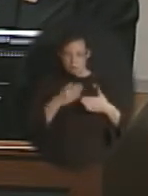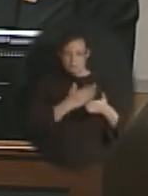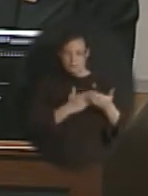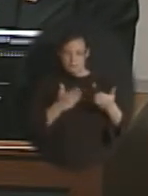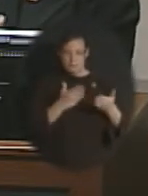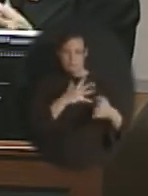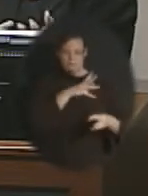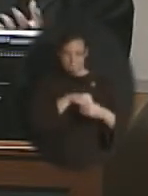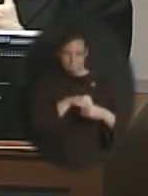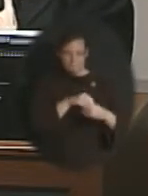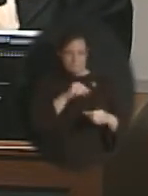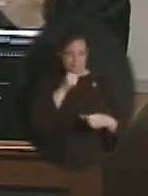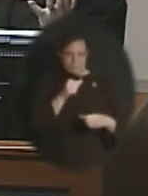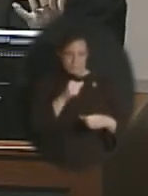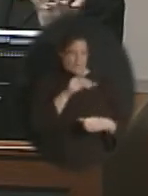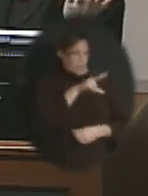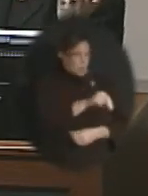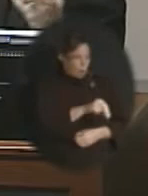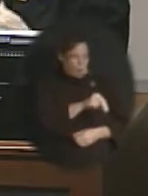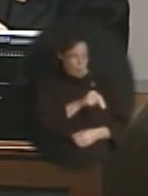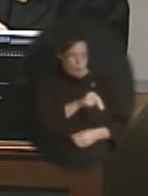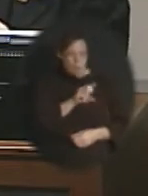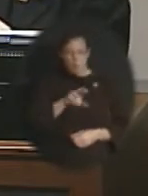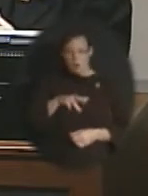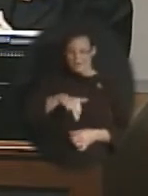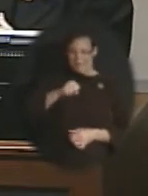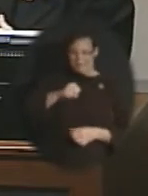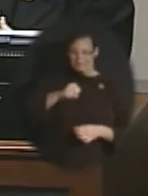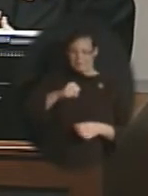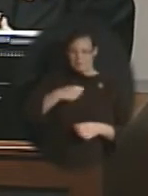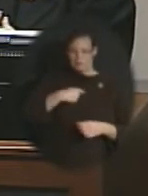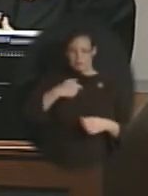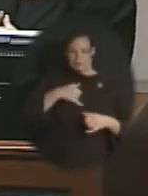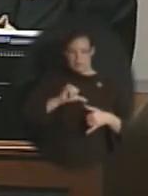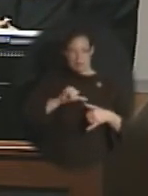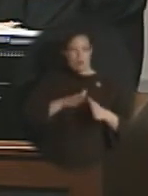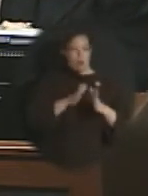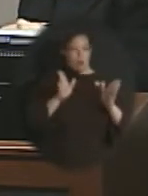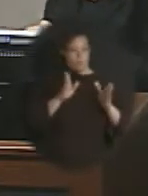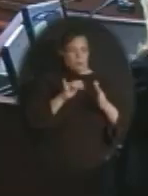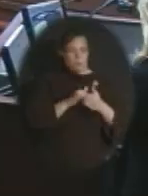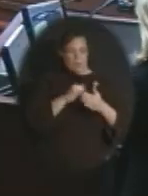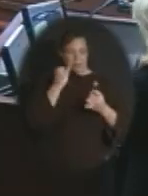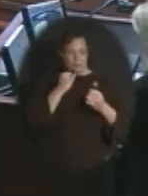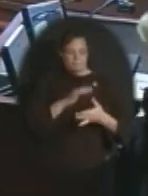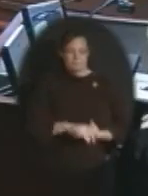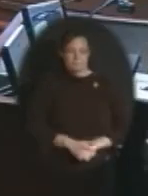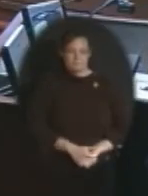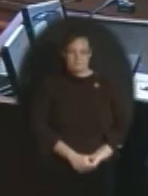something in there. So it's not a definite no nor a definite yes. I think we're still open to that.